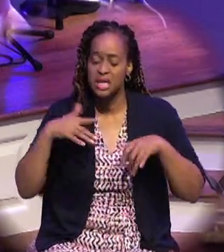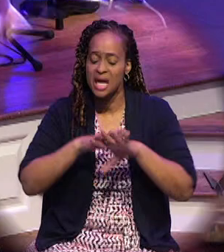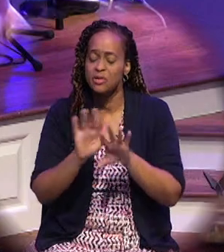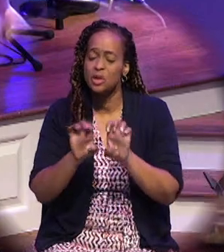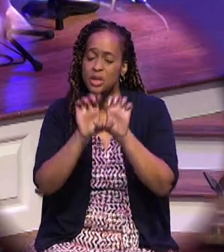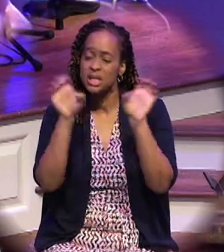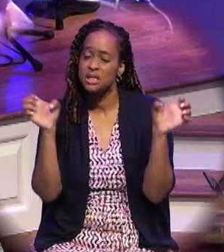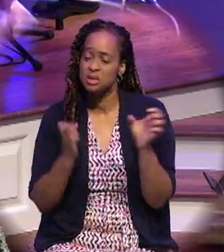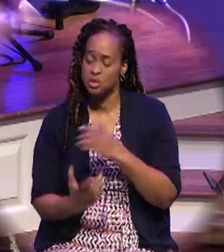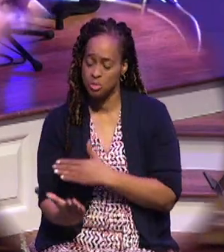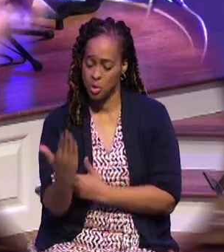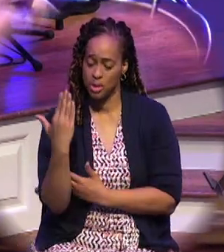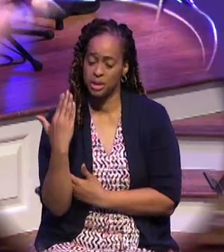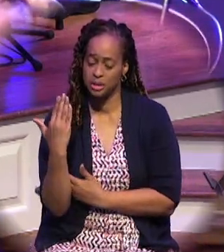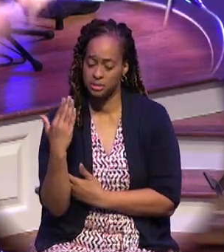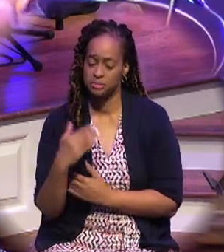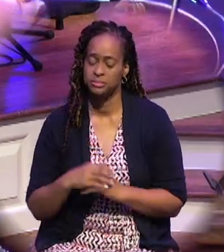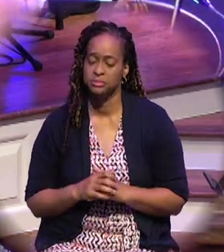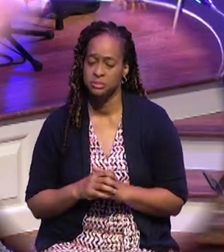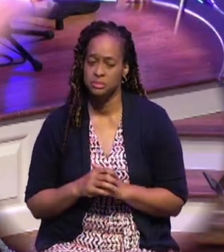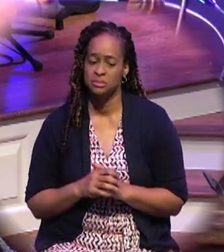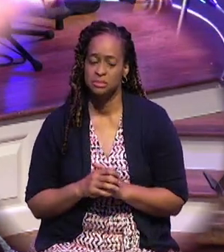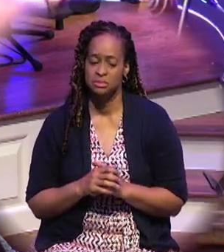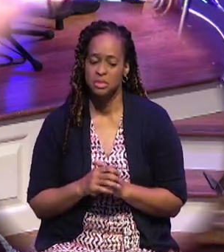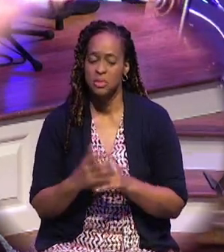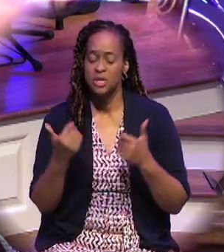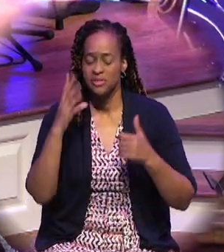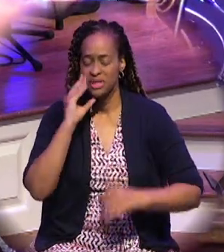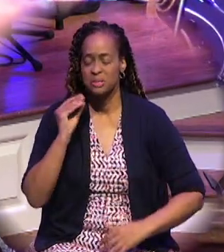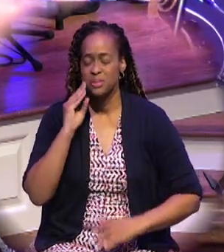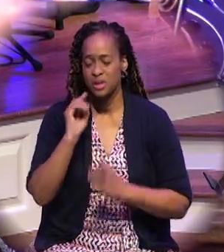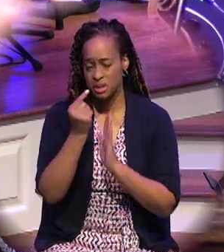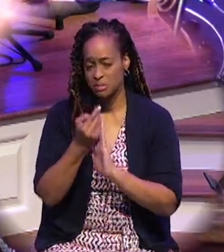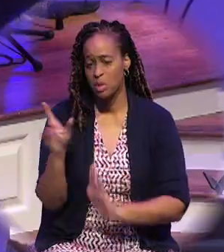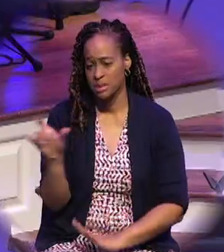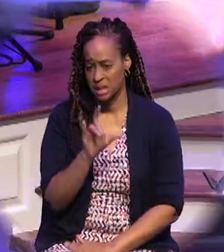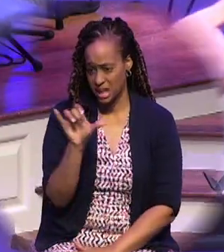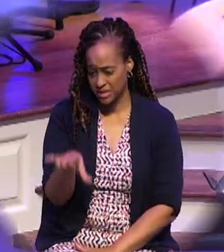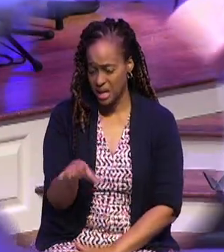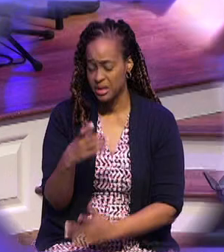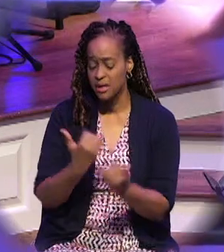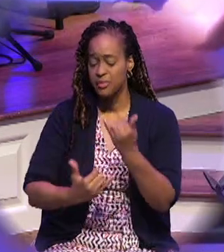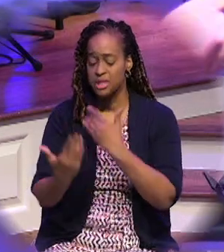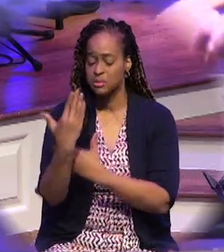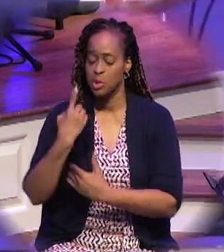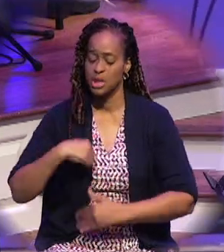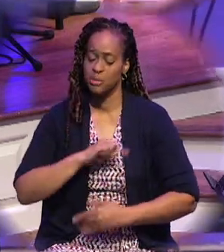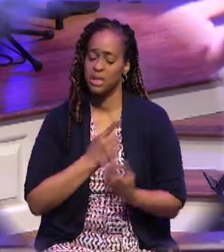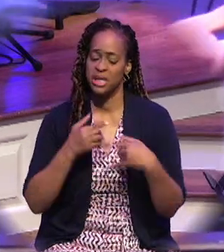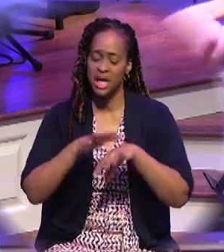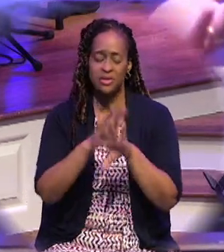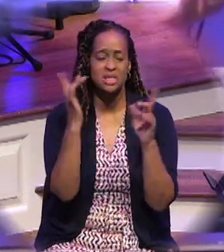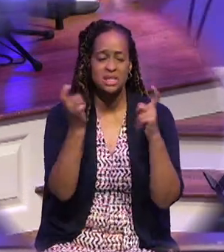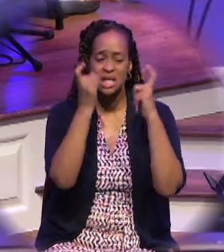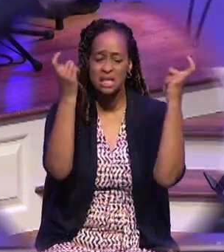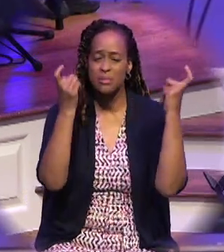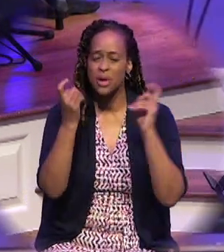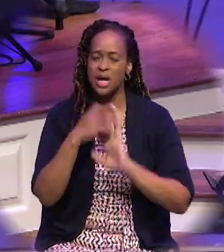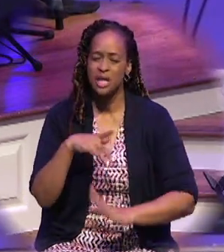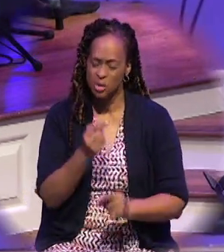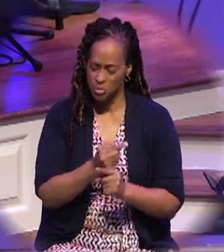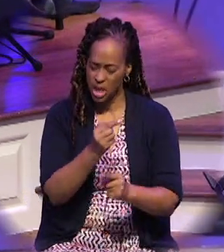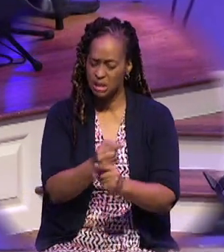Easter morning can have moments like that. This morning we gather and we celebrate, rightly so,